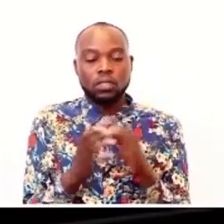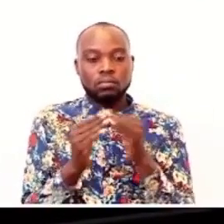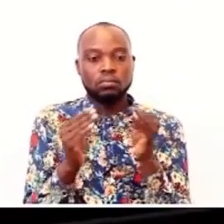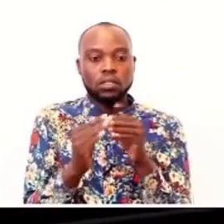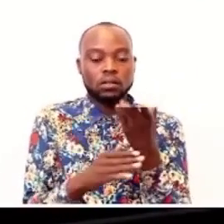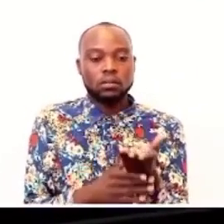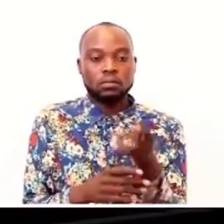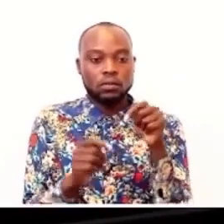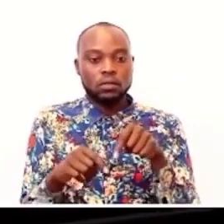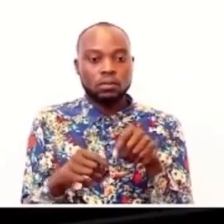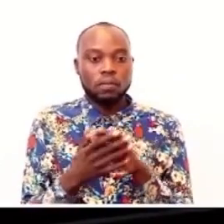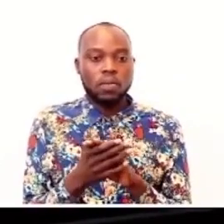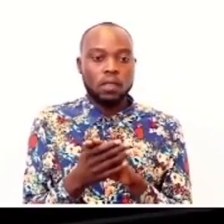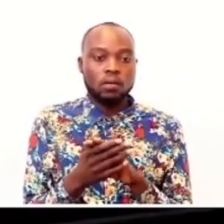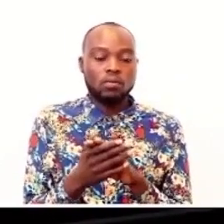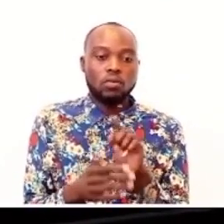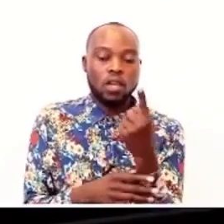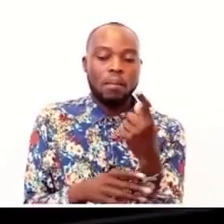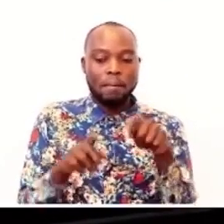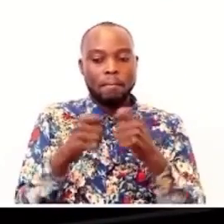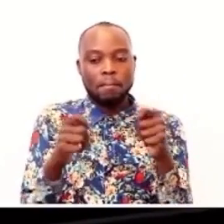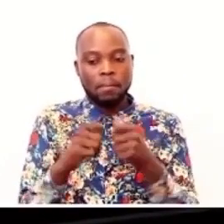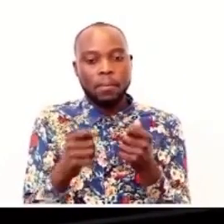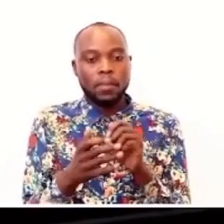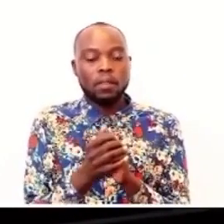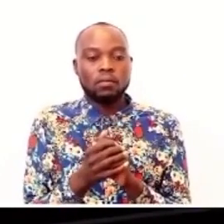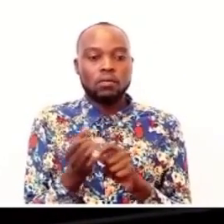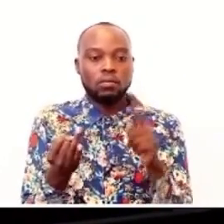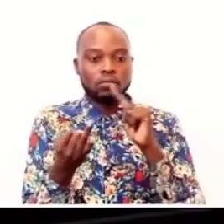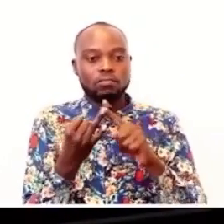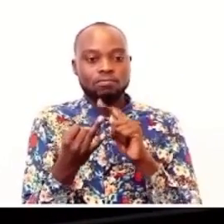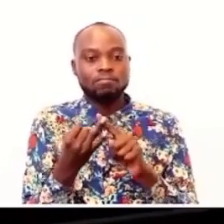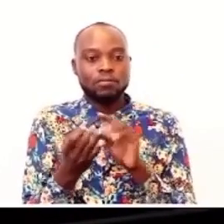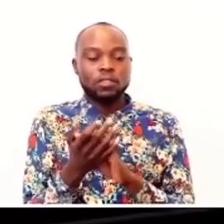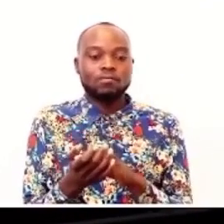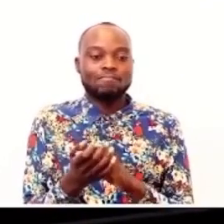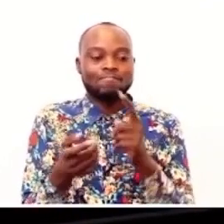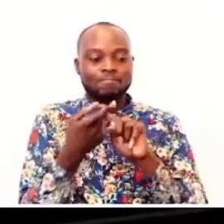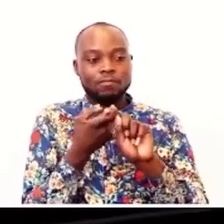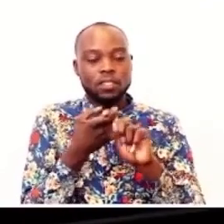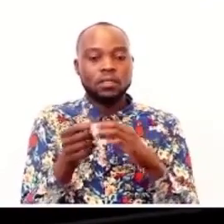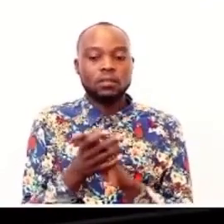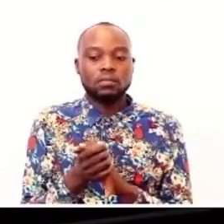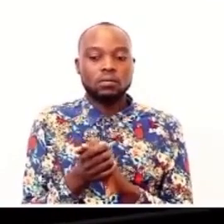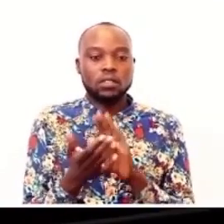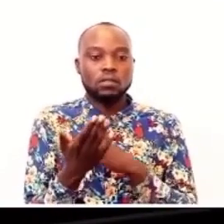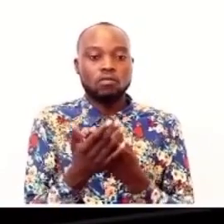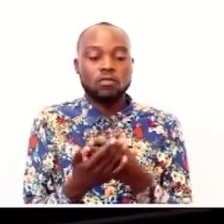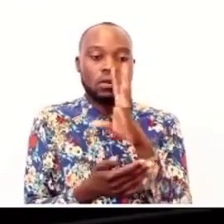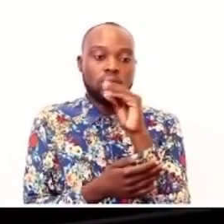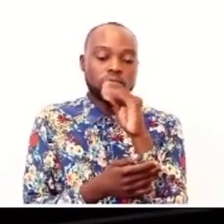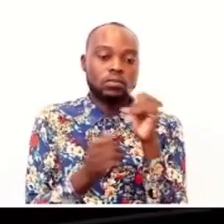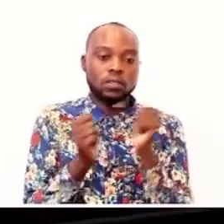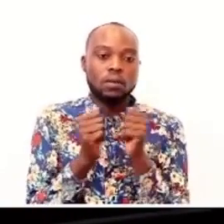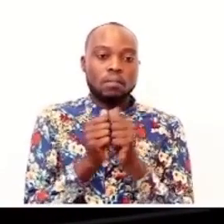days. And the first one is about dismantling, and the second one is about one voice and solidarity. Because we've been talking a lot